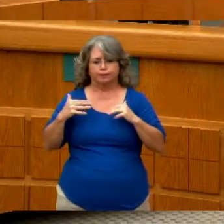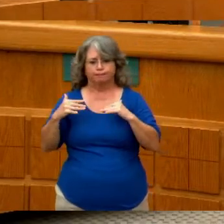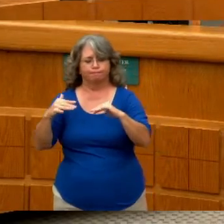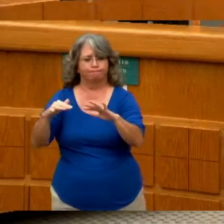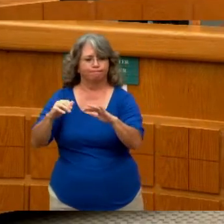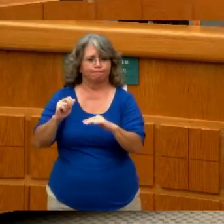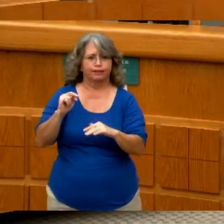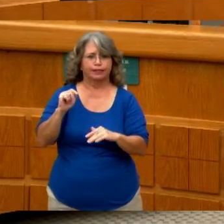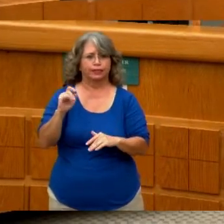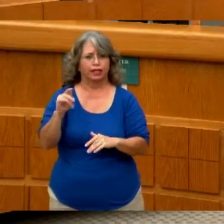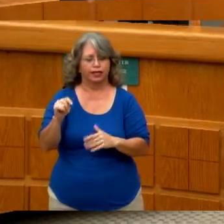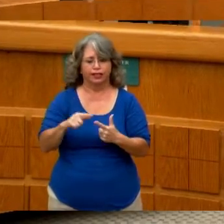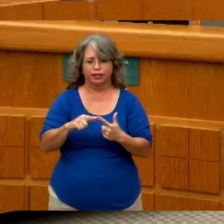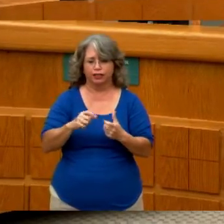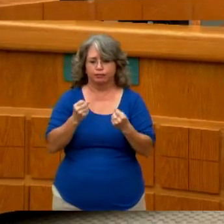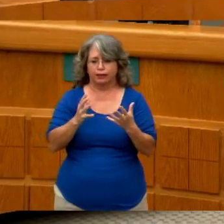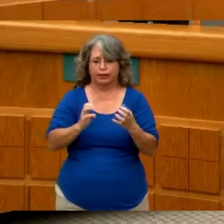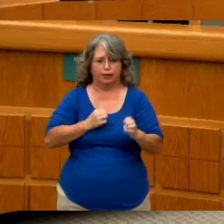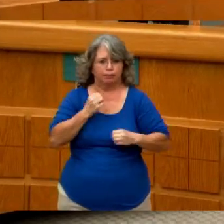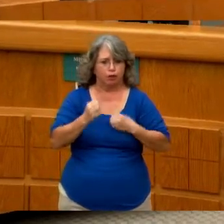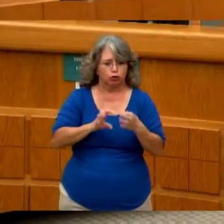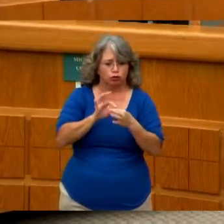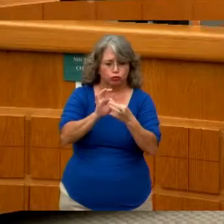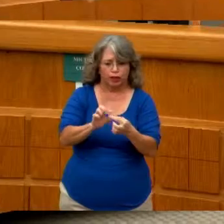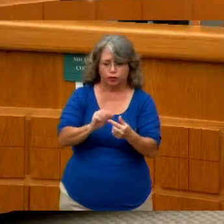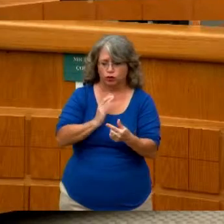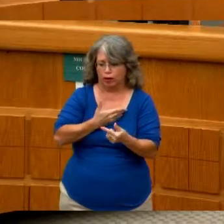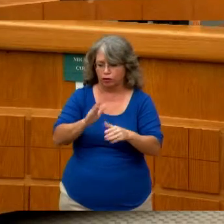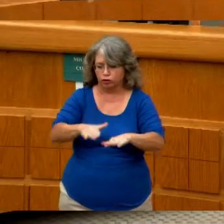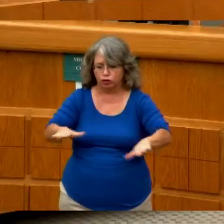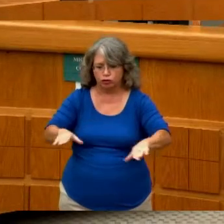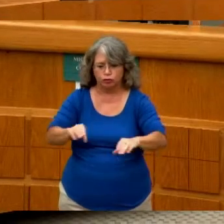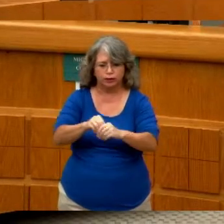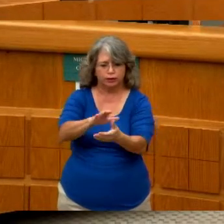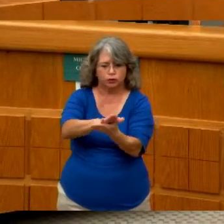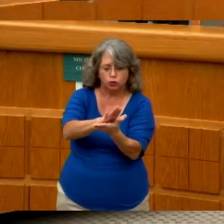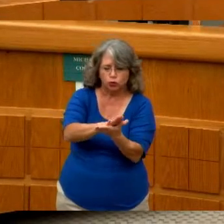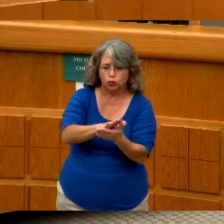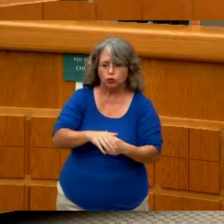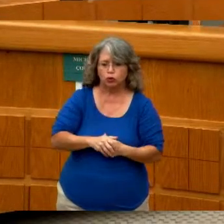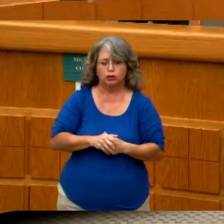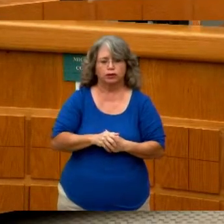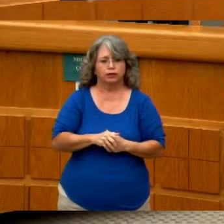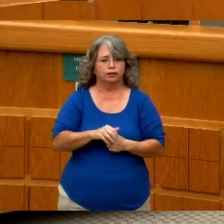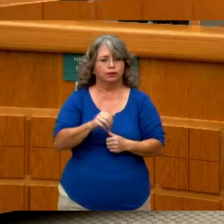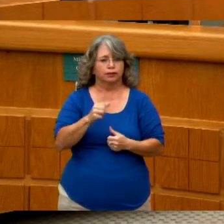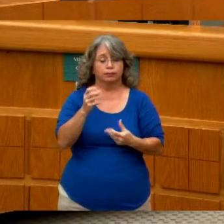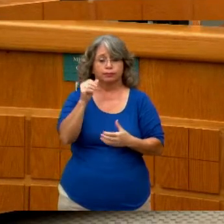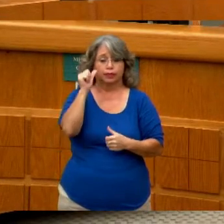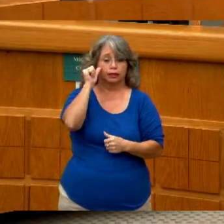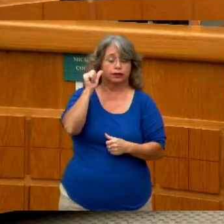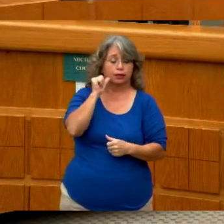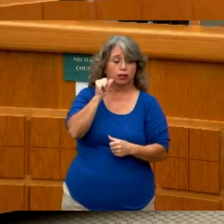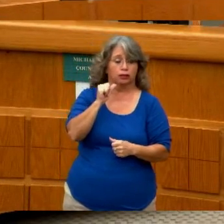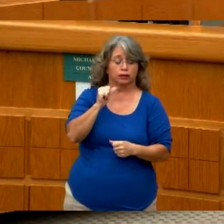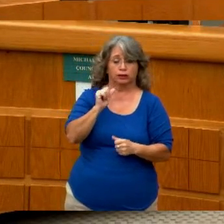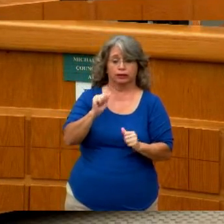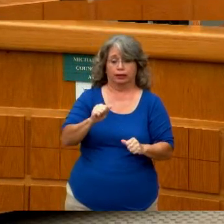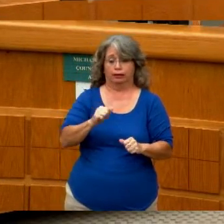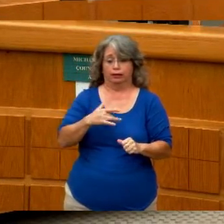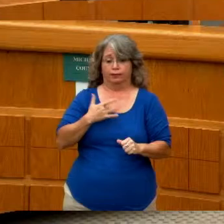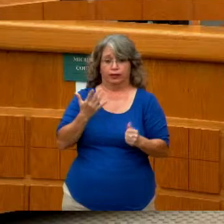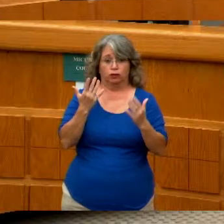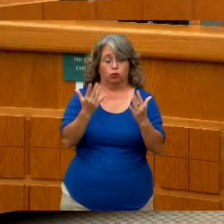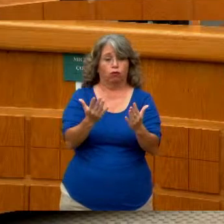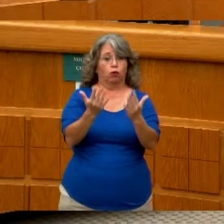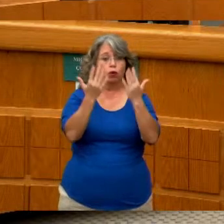fear and anxiety. There is so much emotion regarding our children in schools, and adults